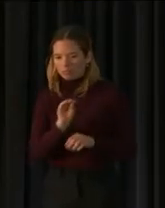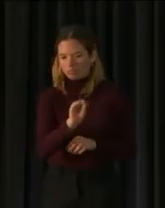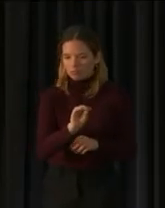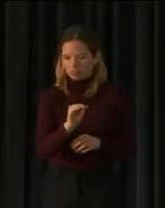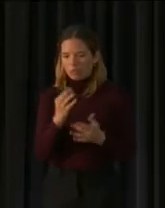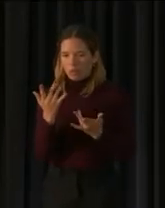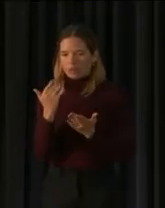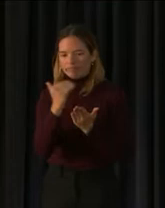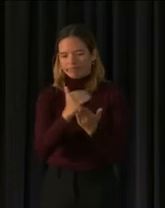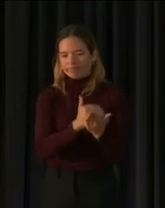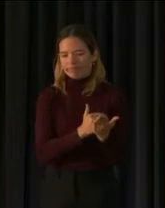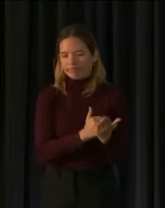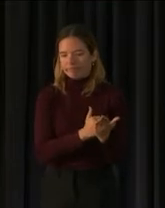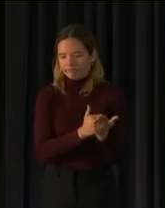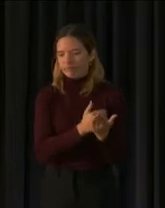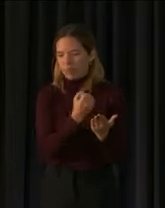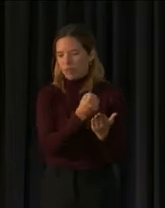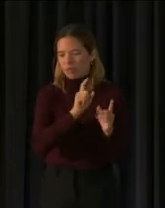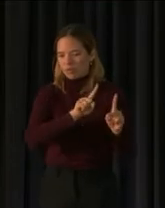Dr. Farabee.